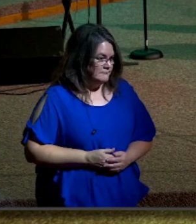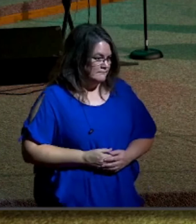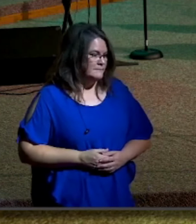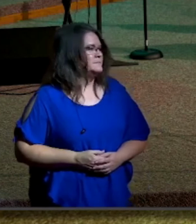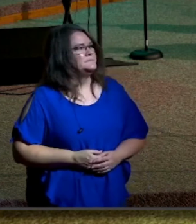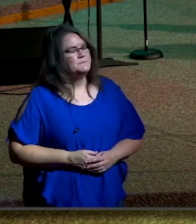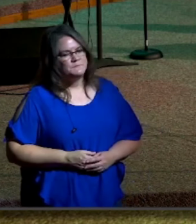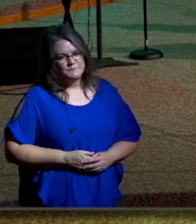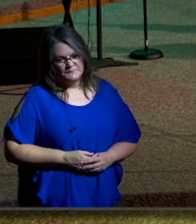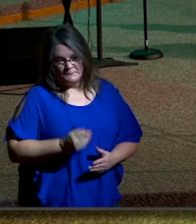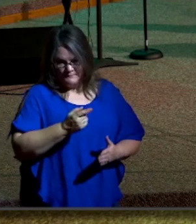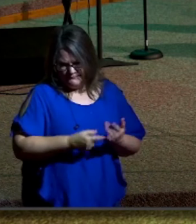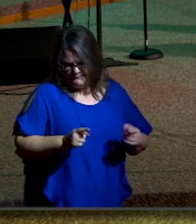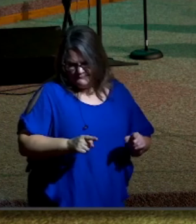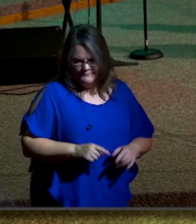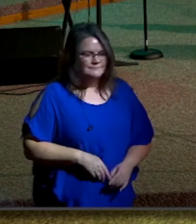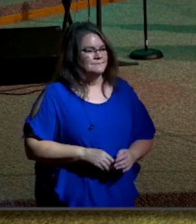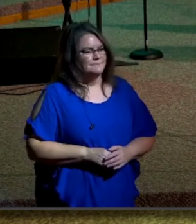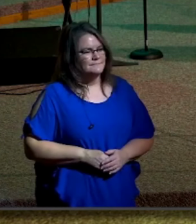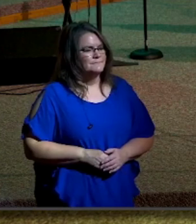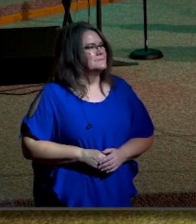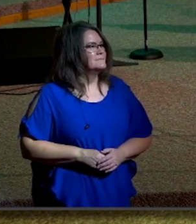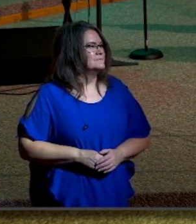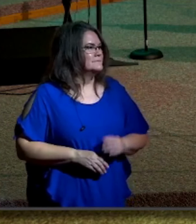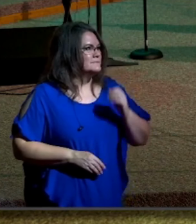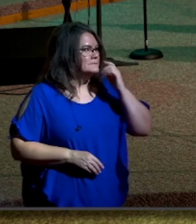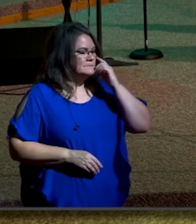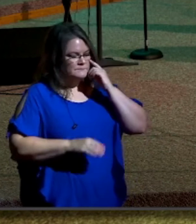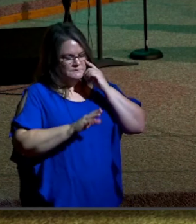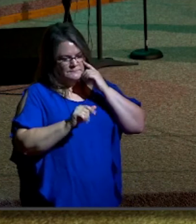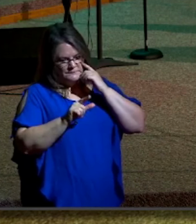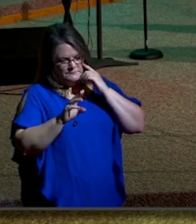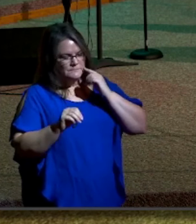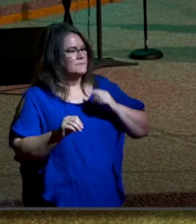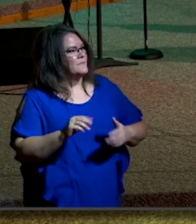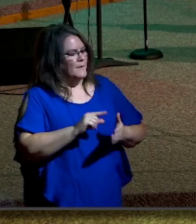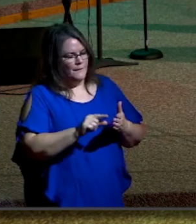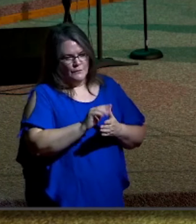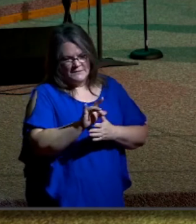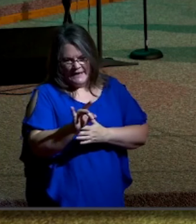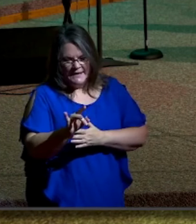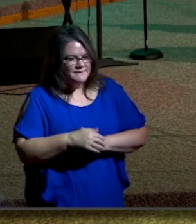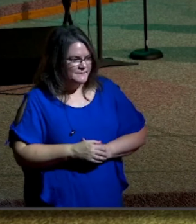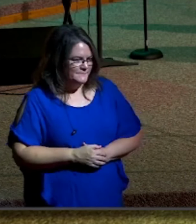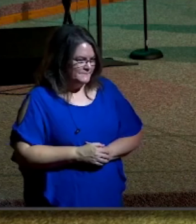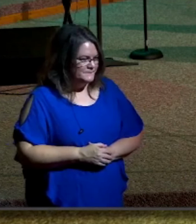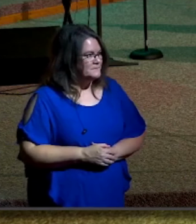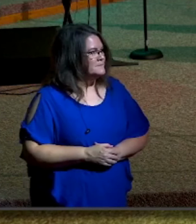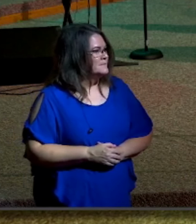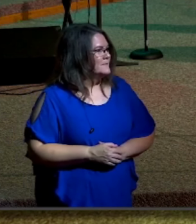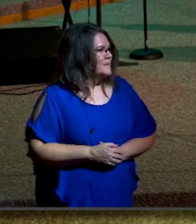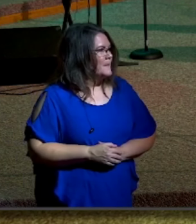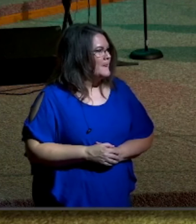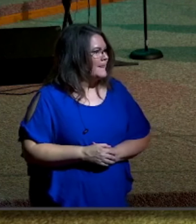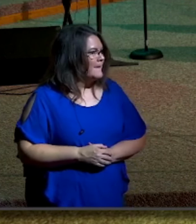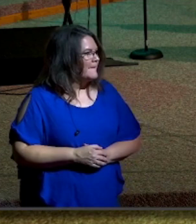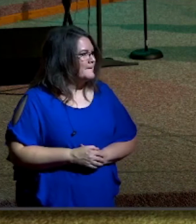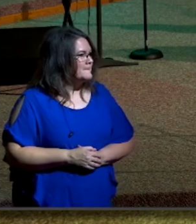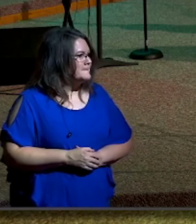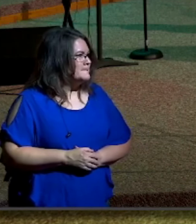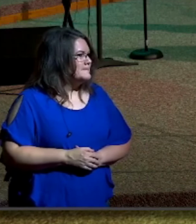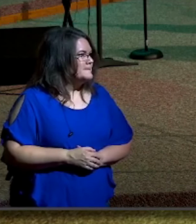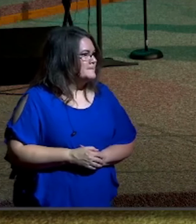what Balaam's second oracle was. Verse 18, and Balaam took up his discourse and said,